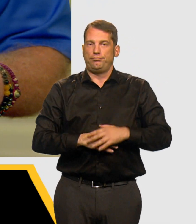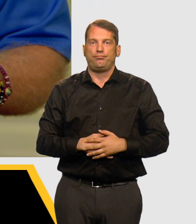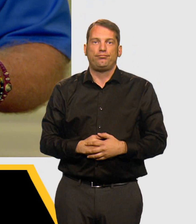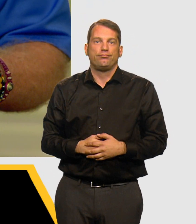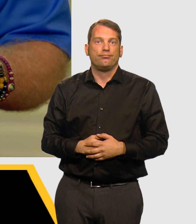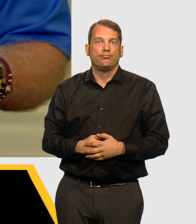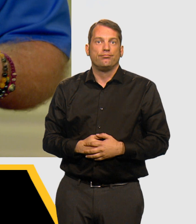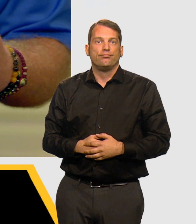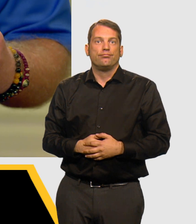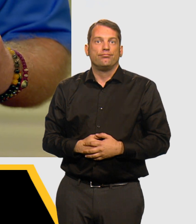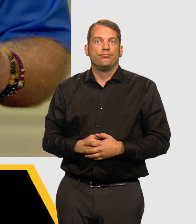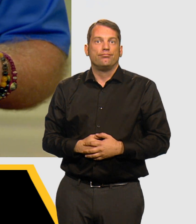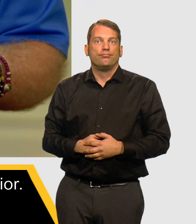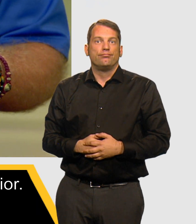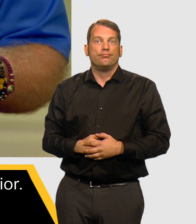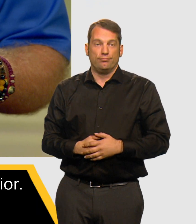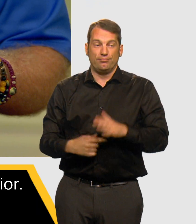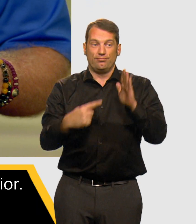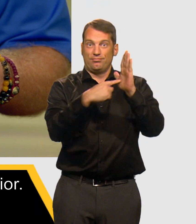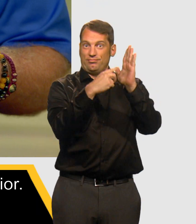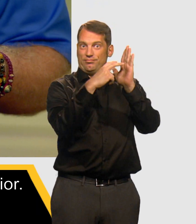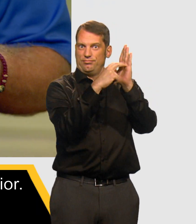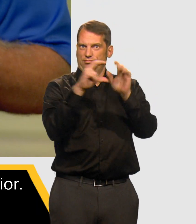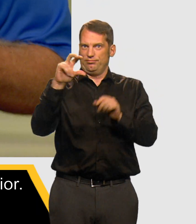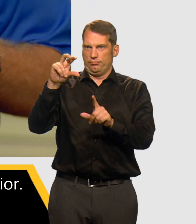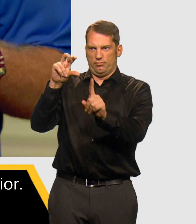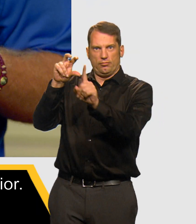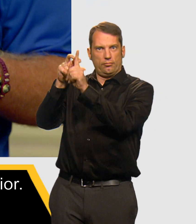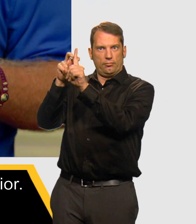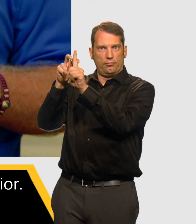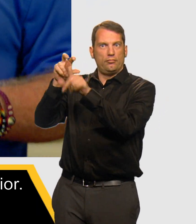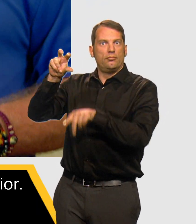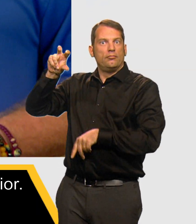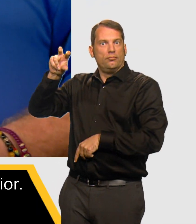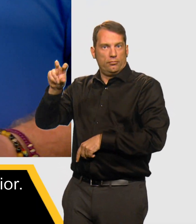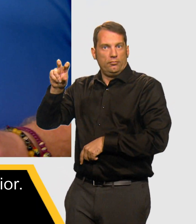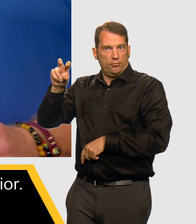Hold the Narcan with 2 fingers and your thumb on the bottom plunger.